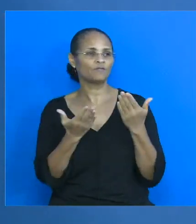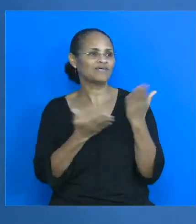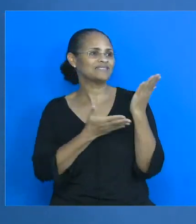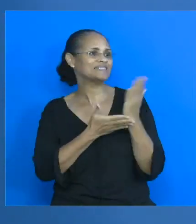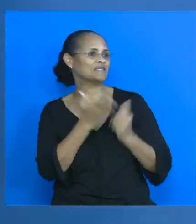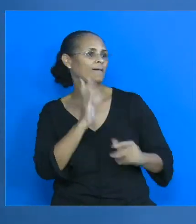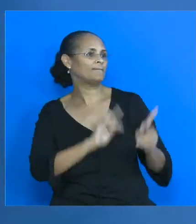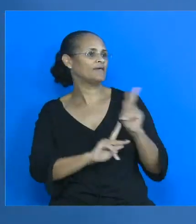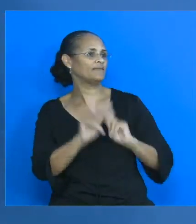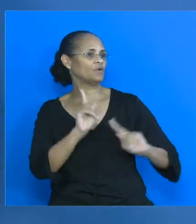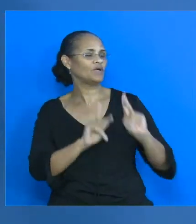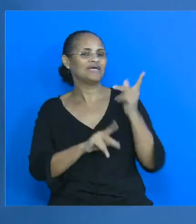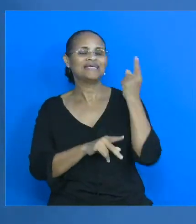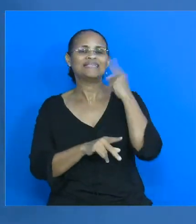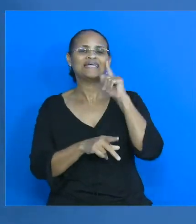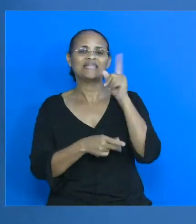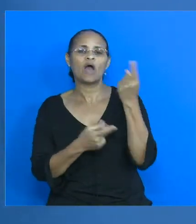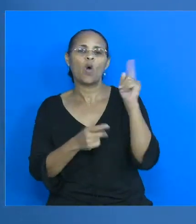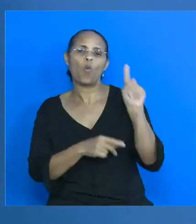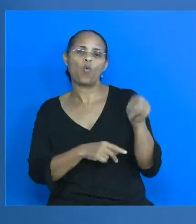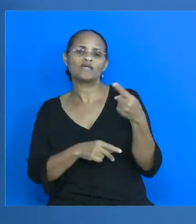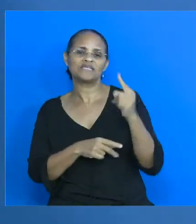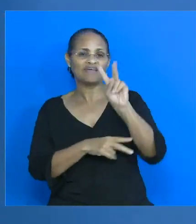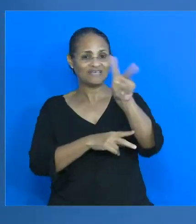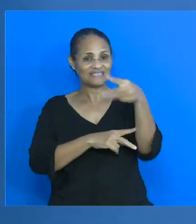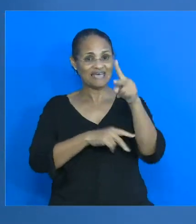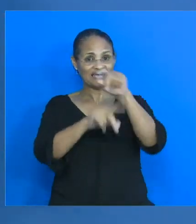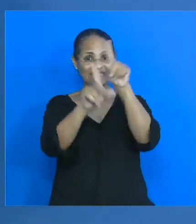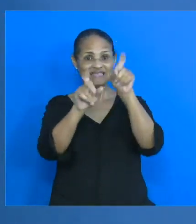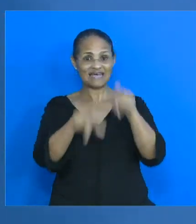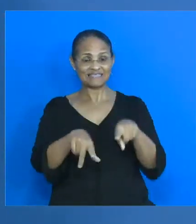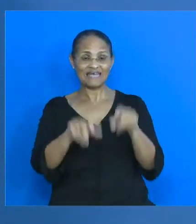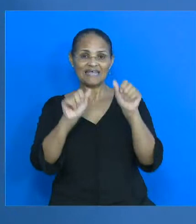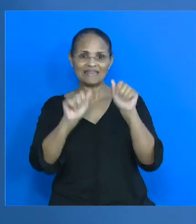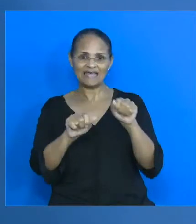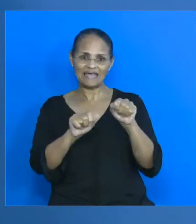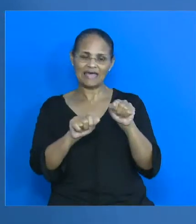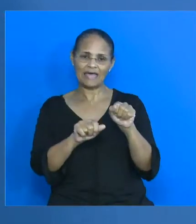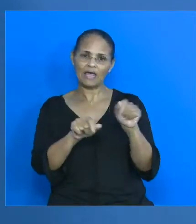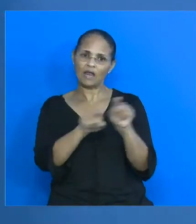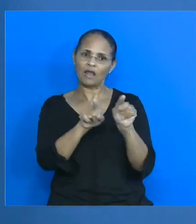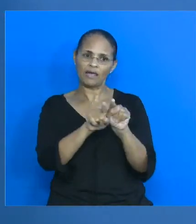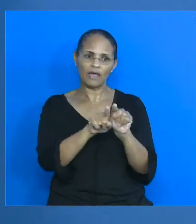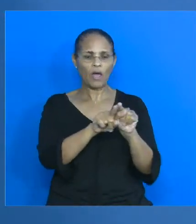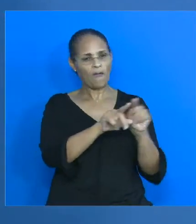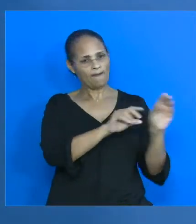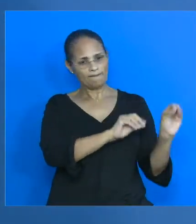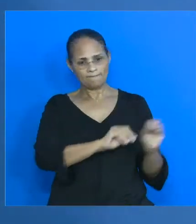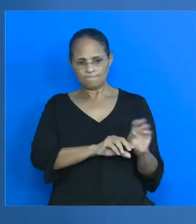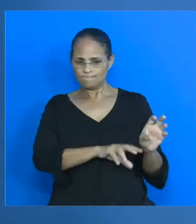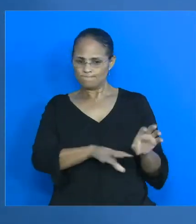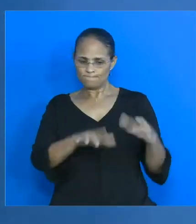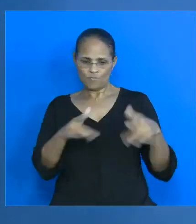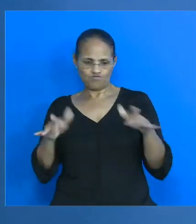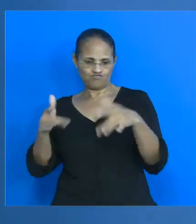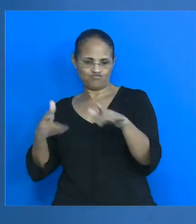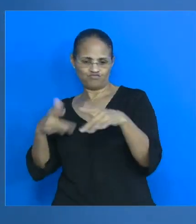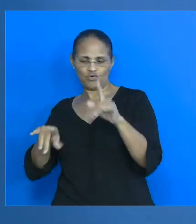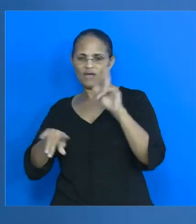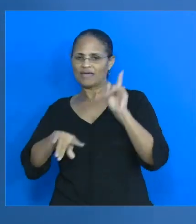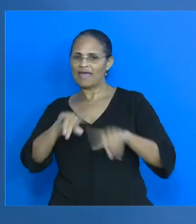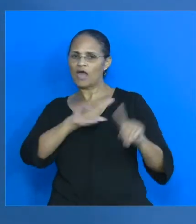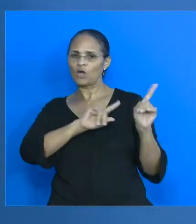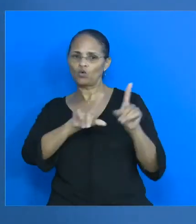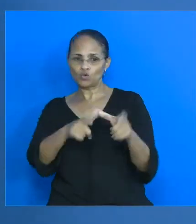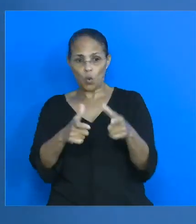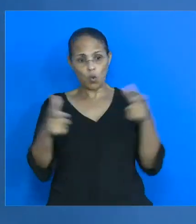people, just to go back, some people think that once they've had their second test, they can still move on, but can't, go to some big events, but still,